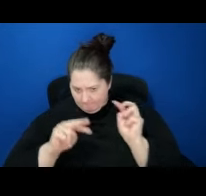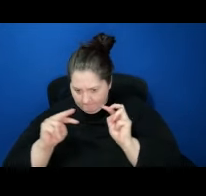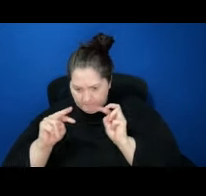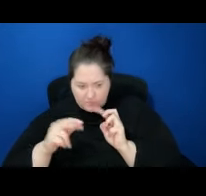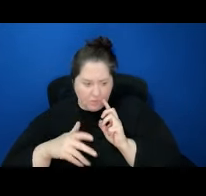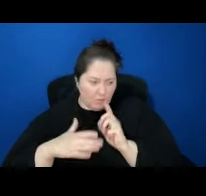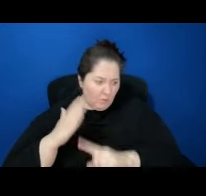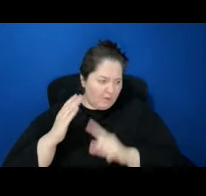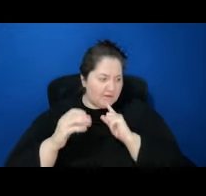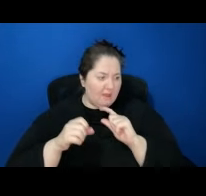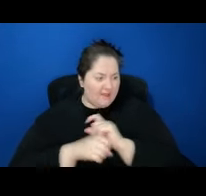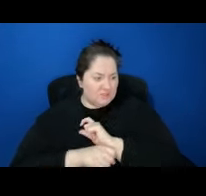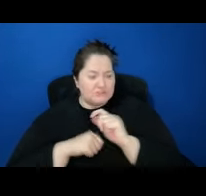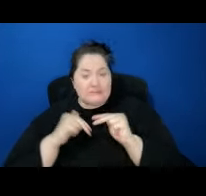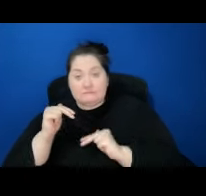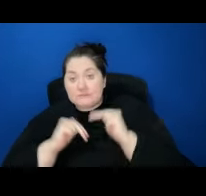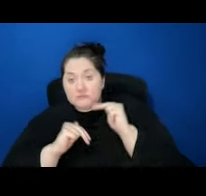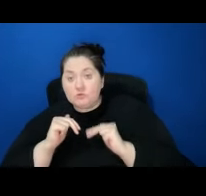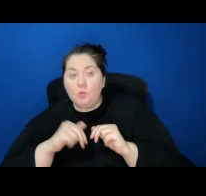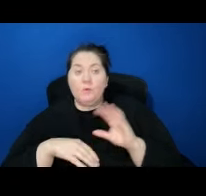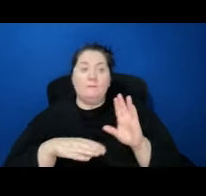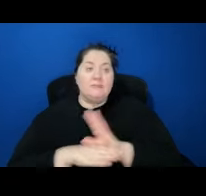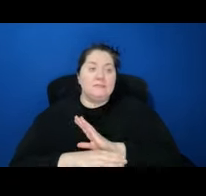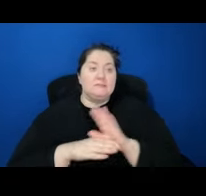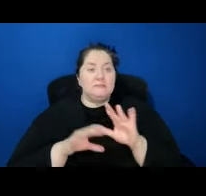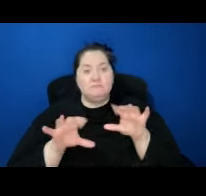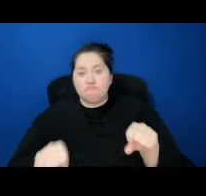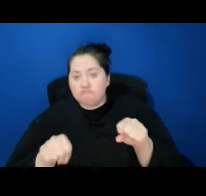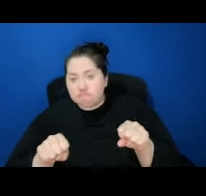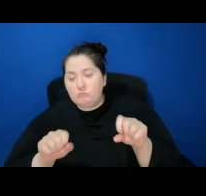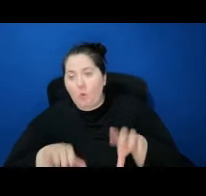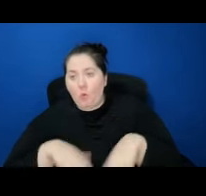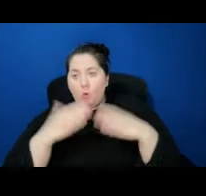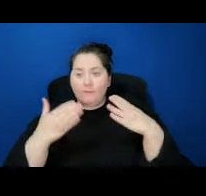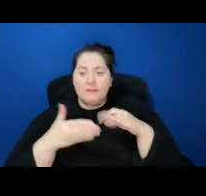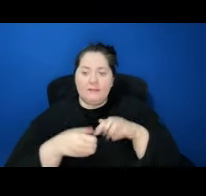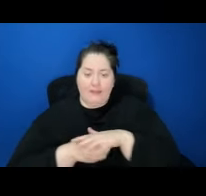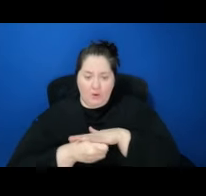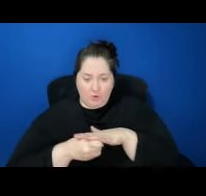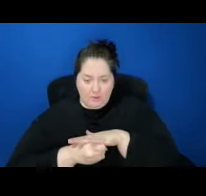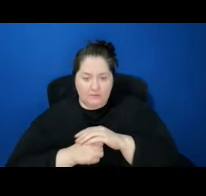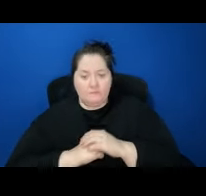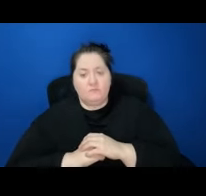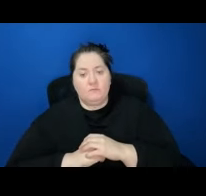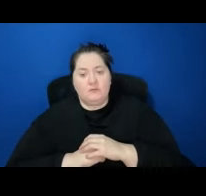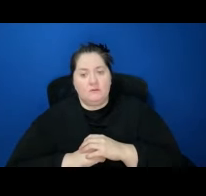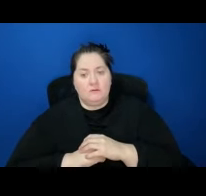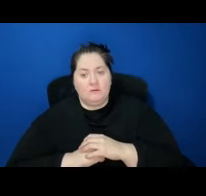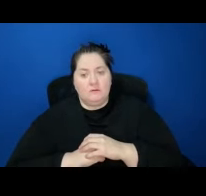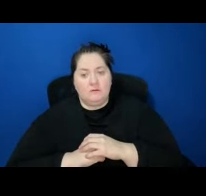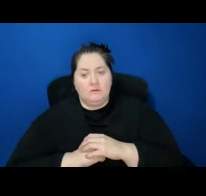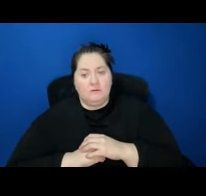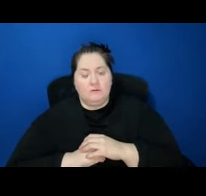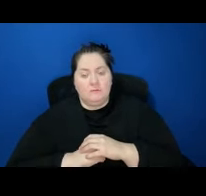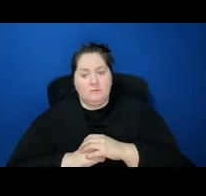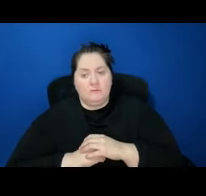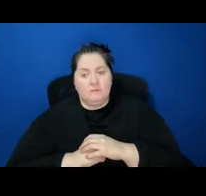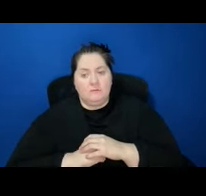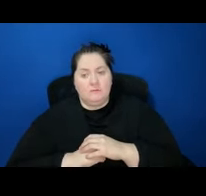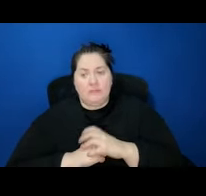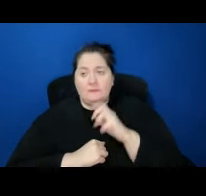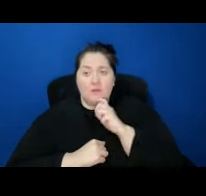actually gets built or what businesses open and occupy even the